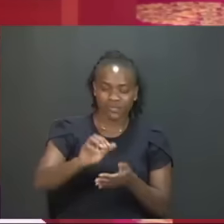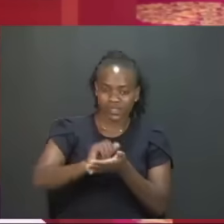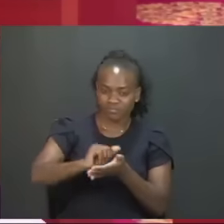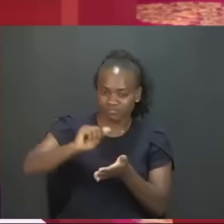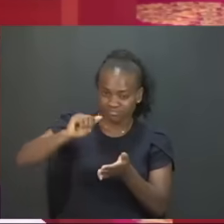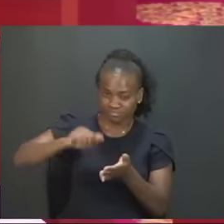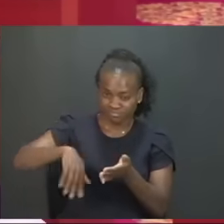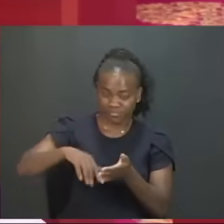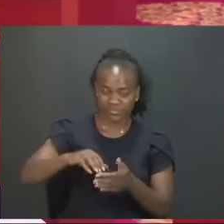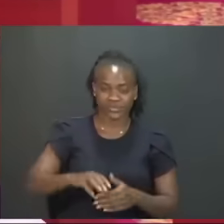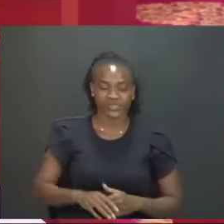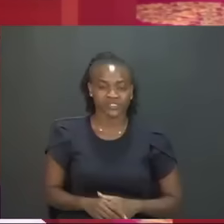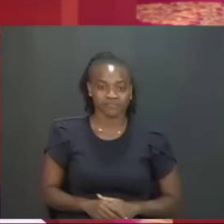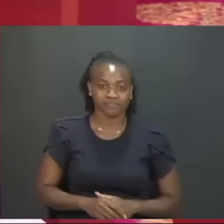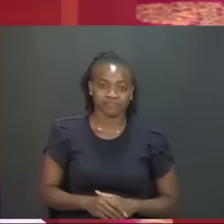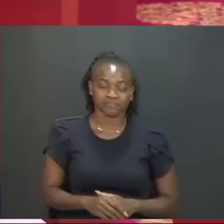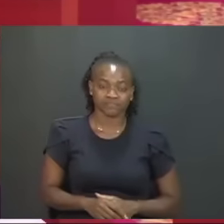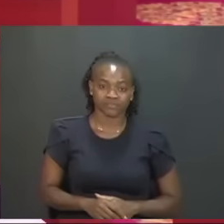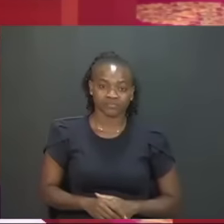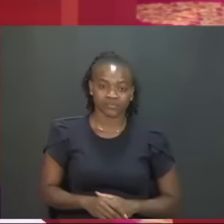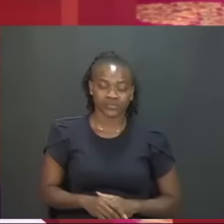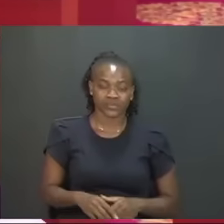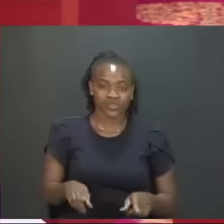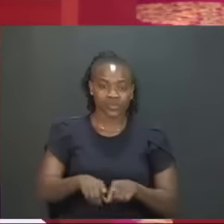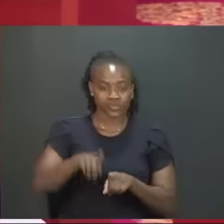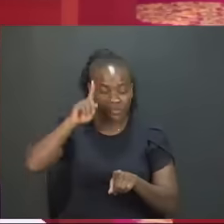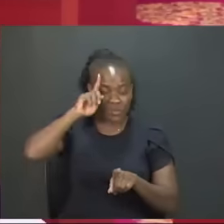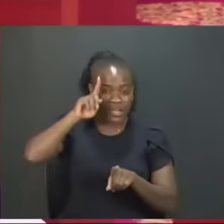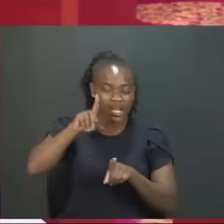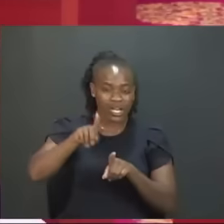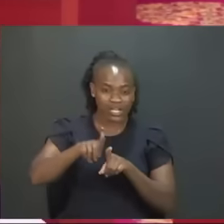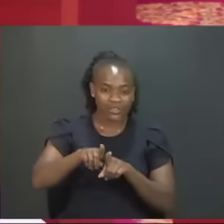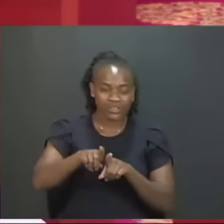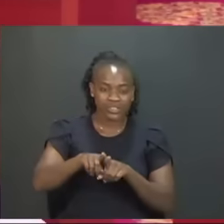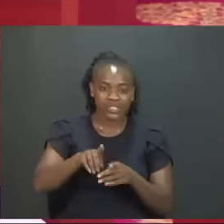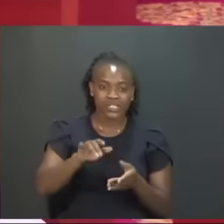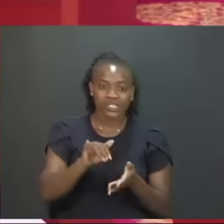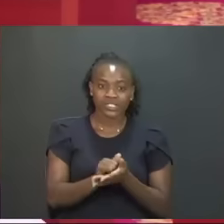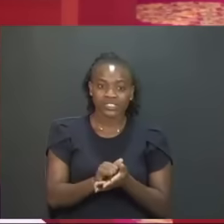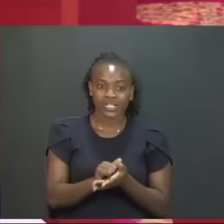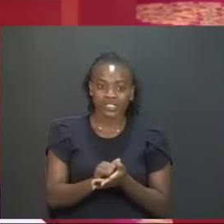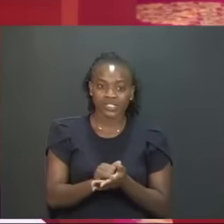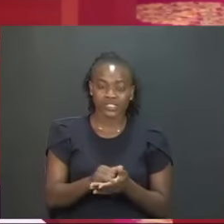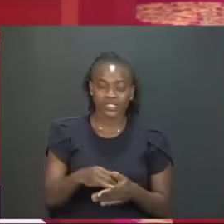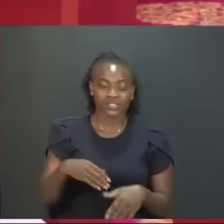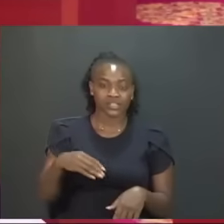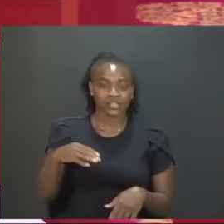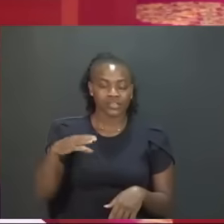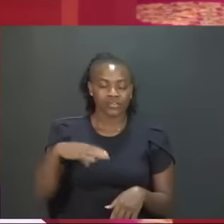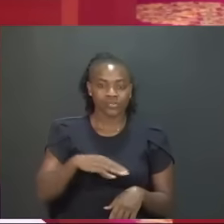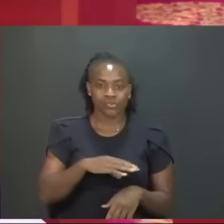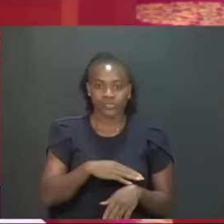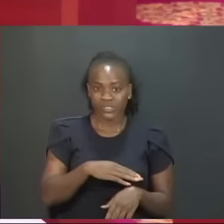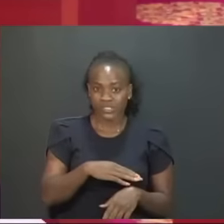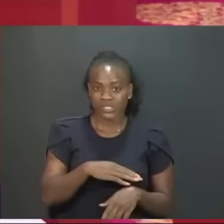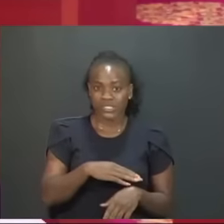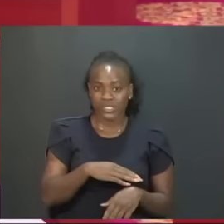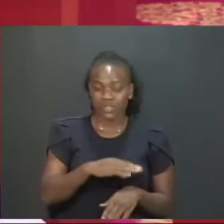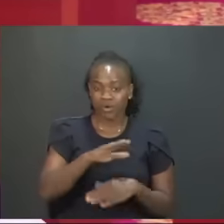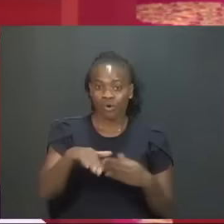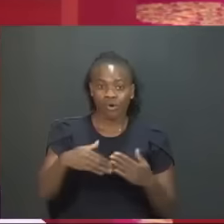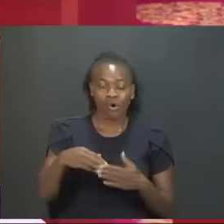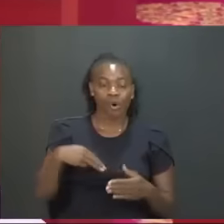repeated. I also agree that we should consider having the committee of the whole meeting on